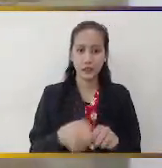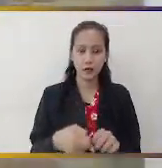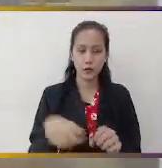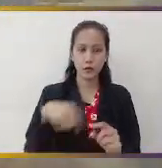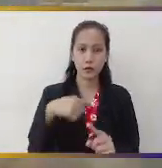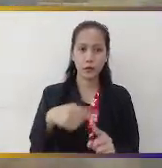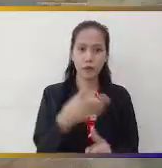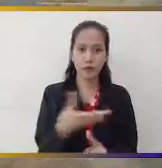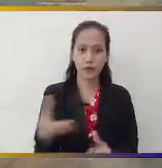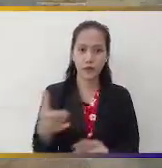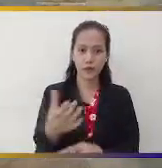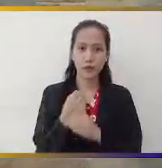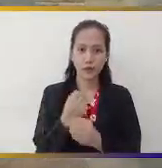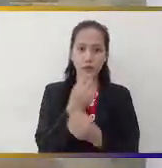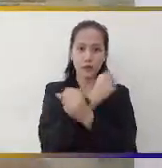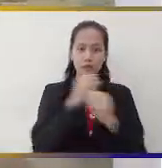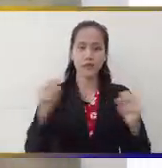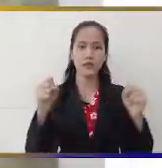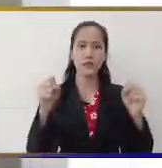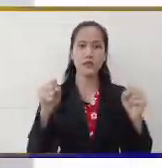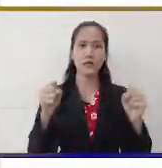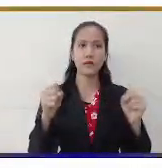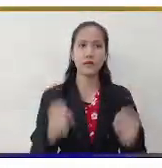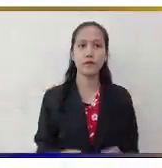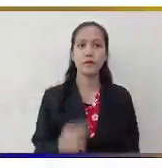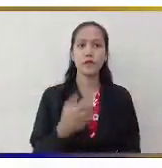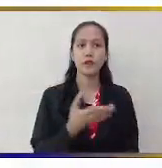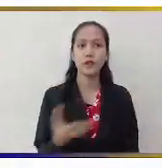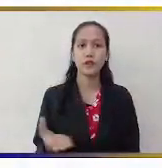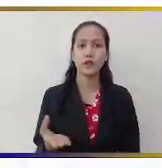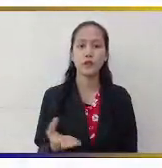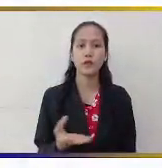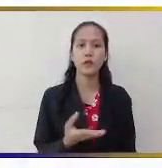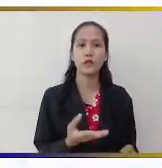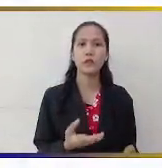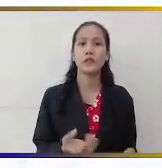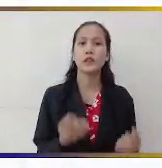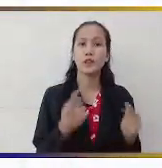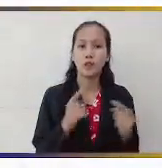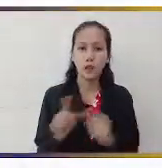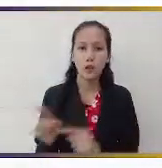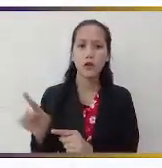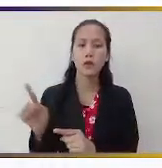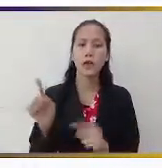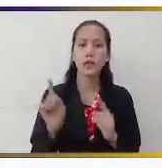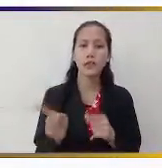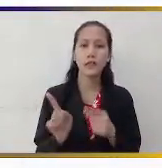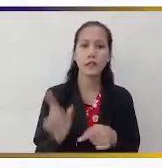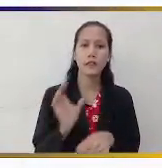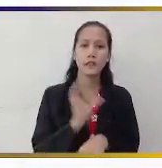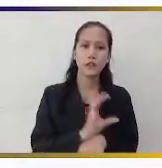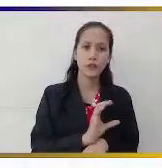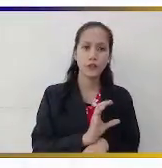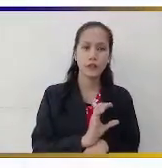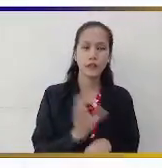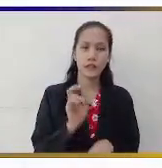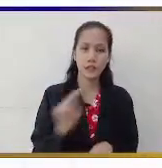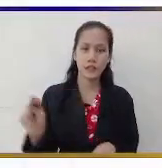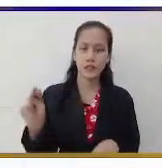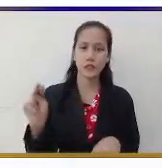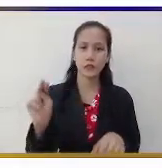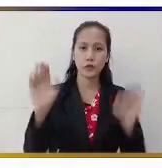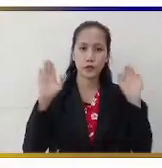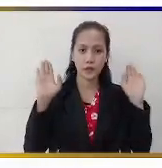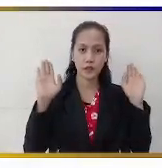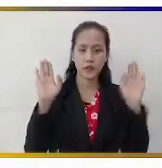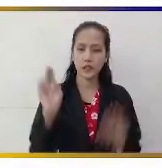need to get into a good fundamental Baptist church. You need to surrender. You need to obey. You need